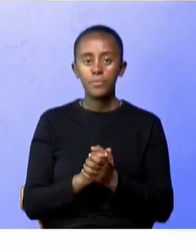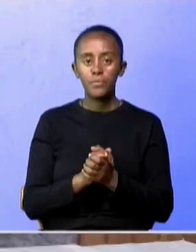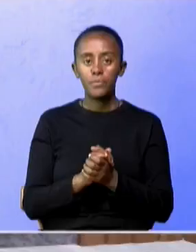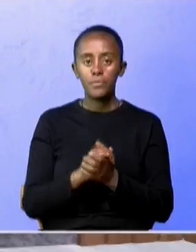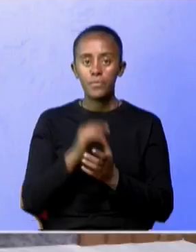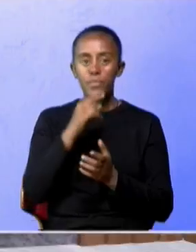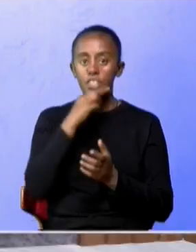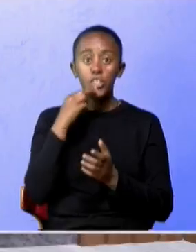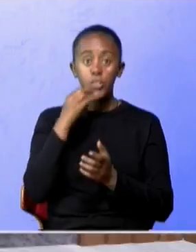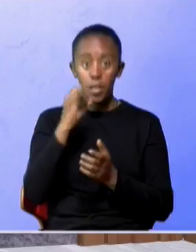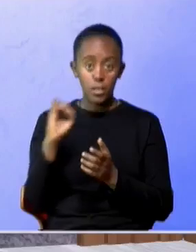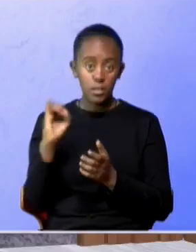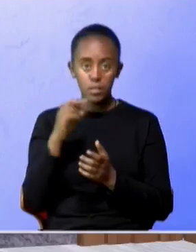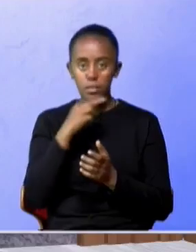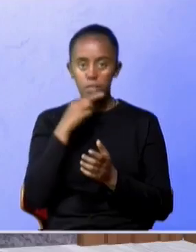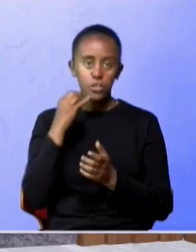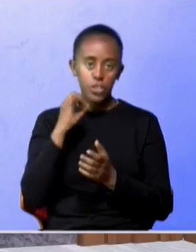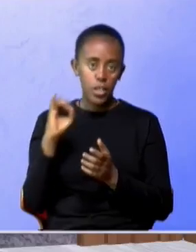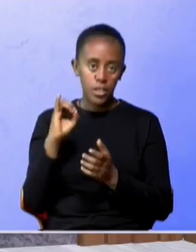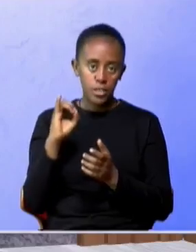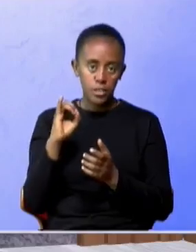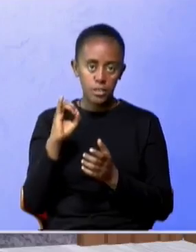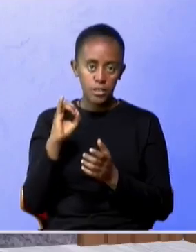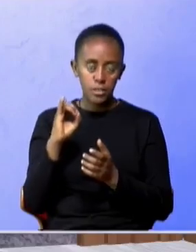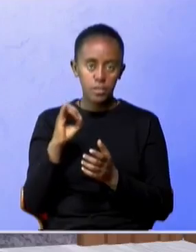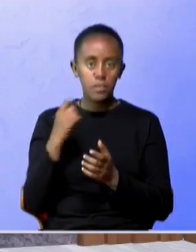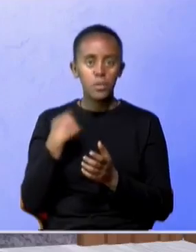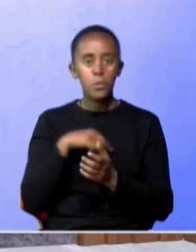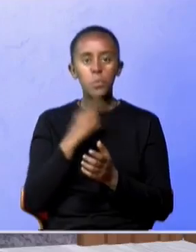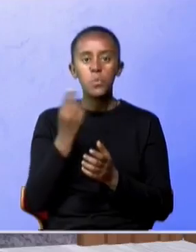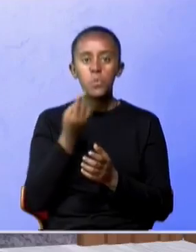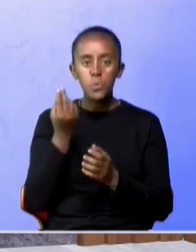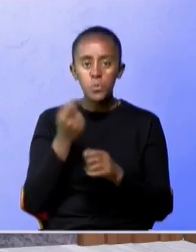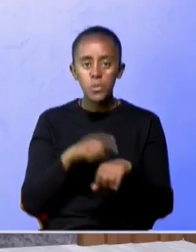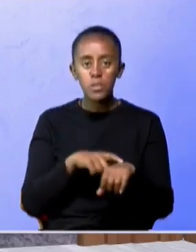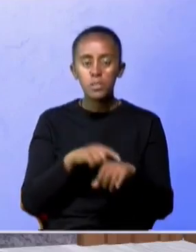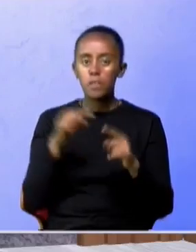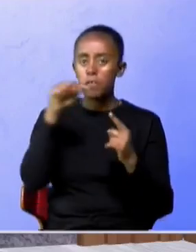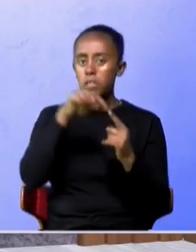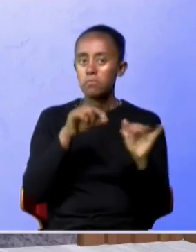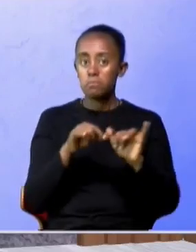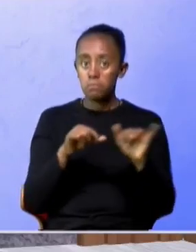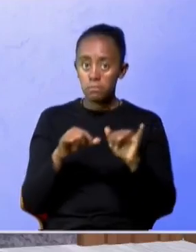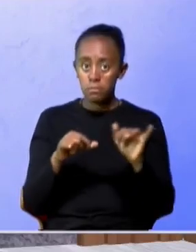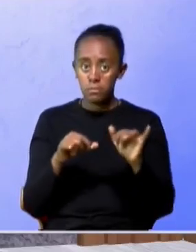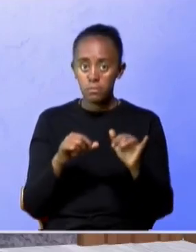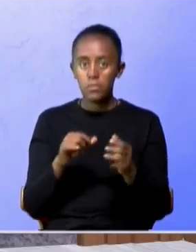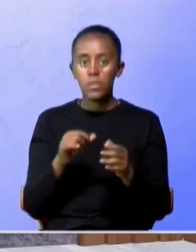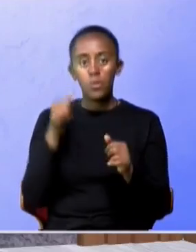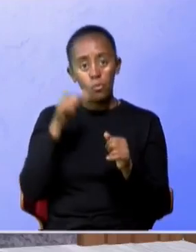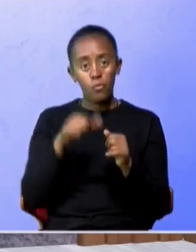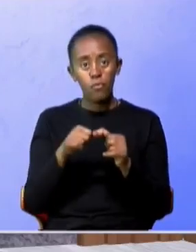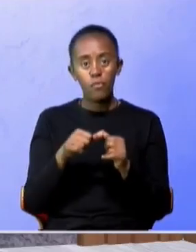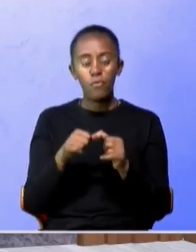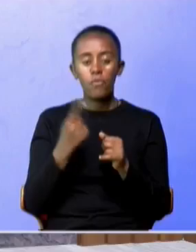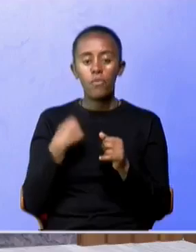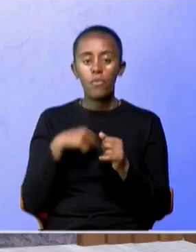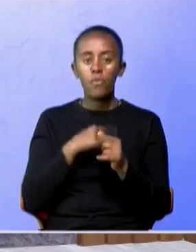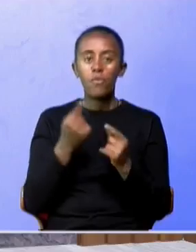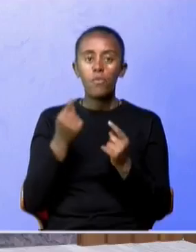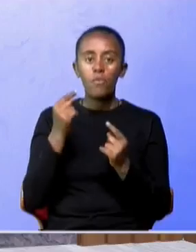Gerunds or gerund. And we, just like infinitives, if you remember, we have